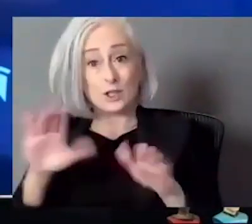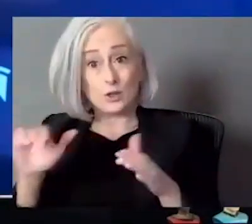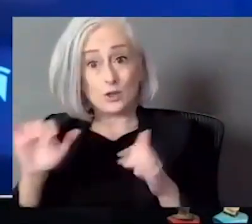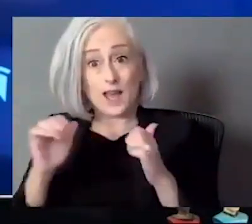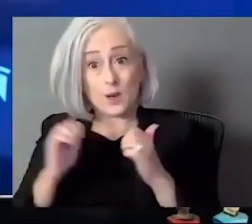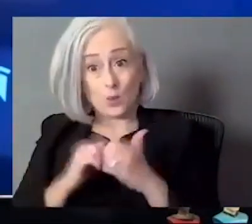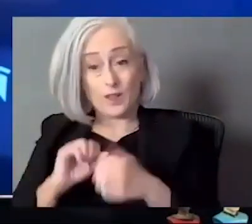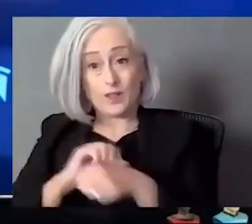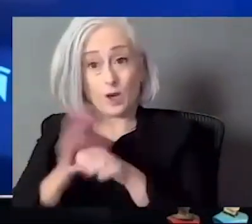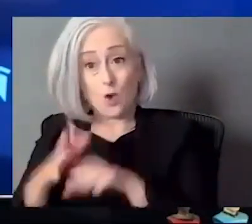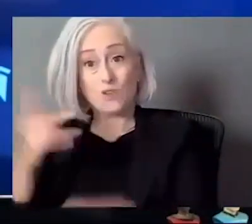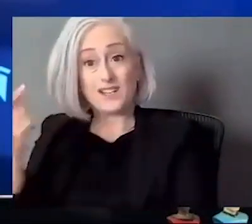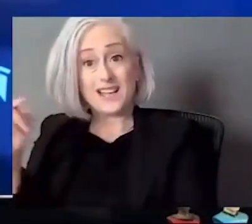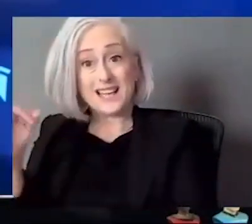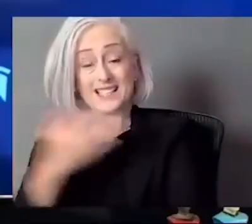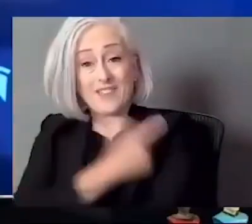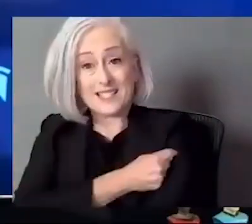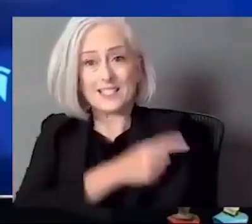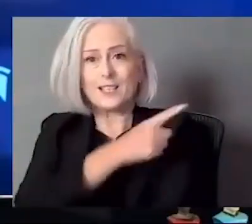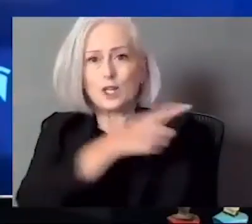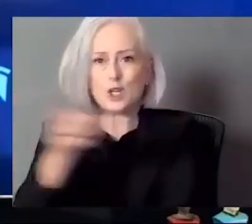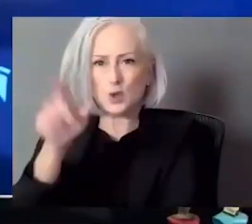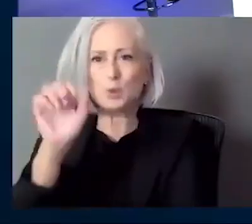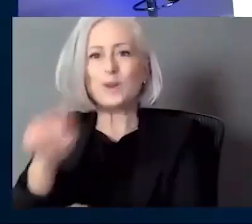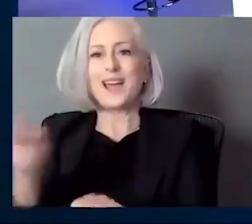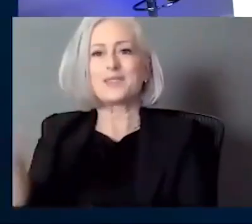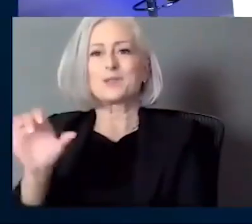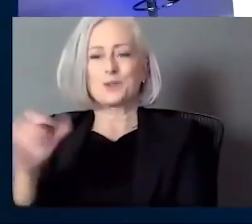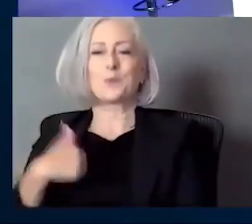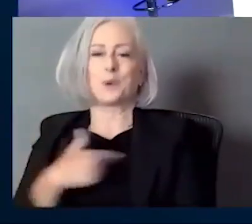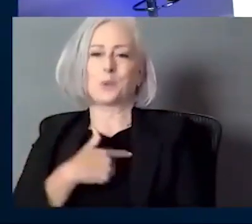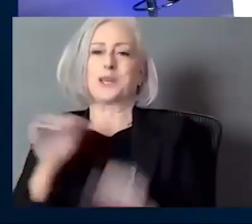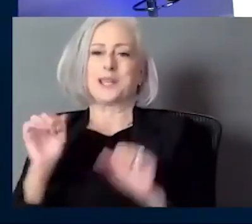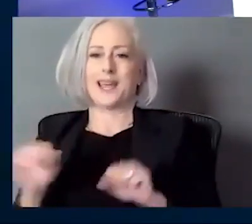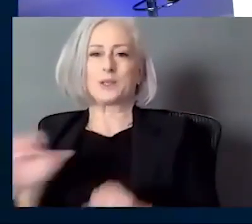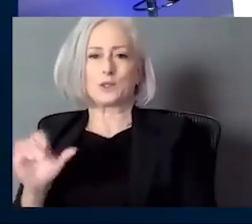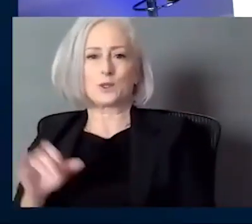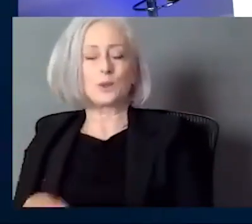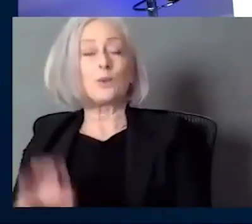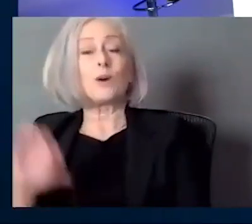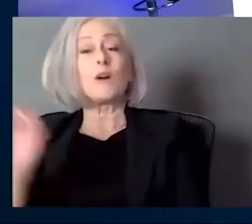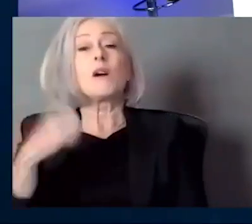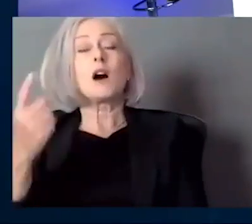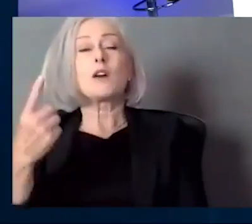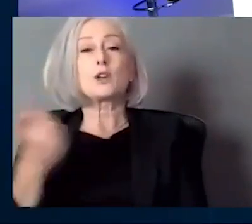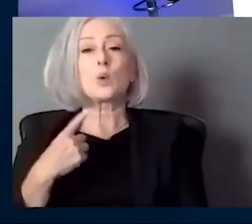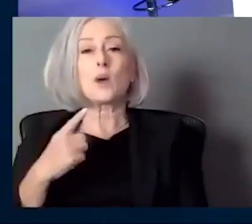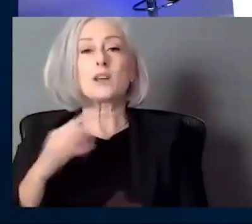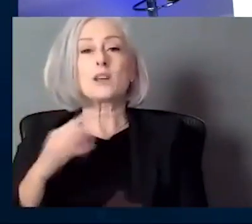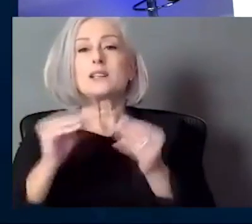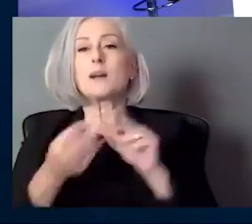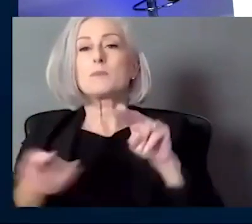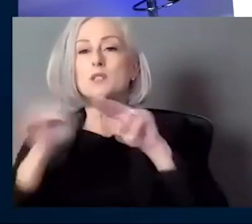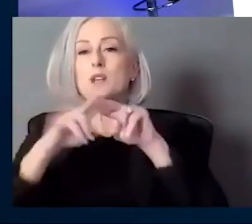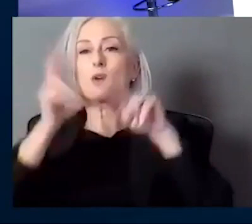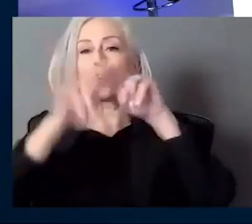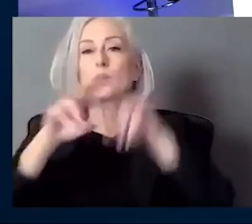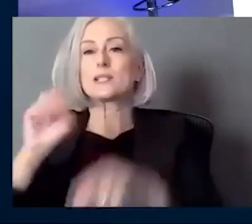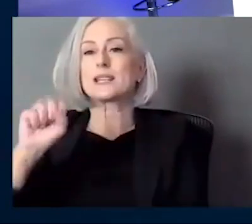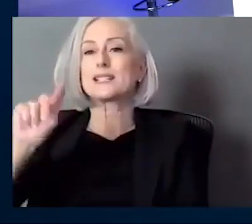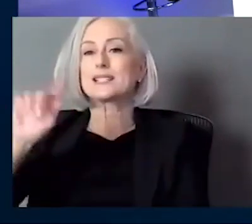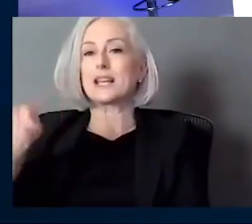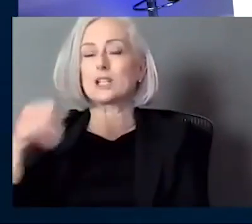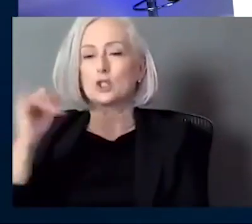too. Two final questions. Margaret wants to know, numbers really increasing in St. Joseph, and I also heard that